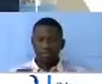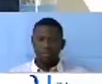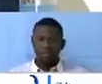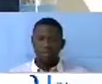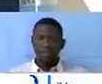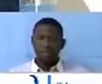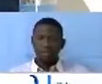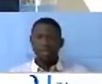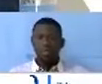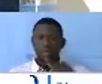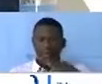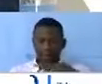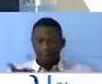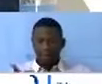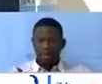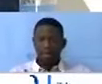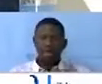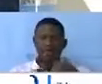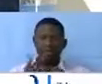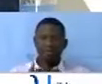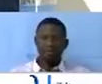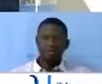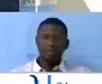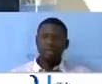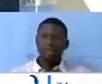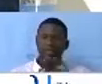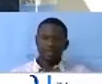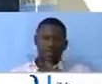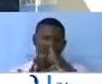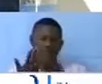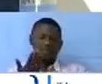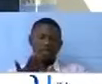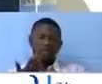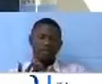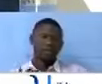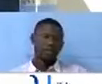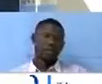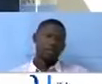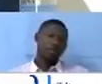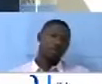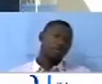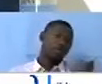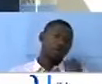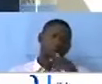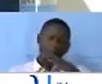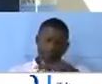after I transfer it to another paper as my final